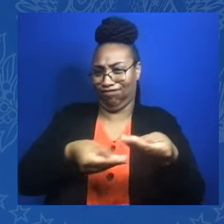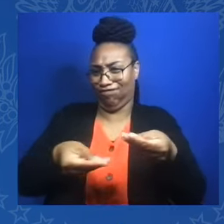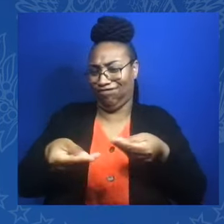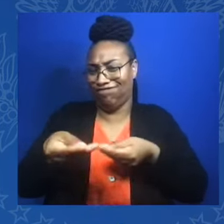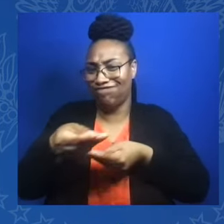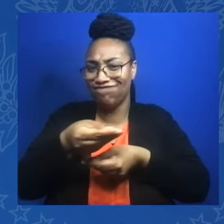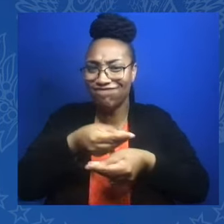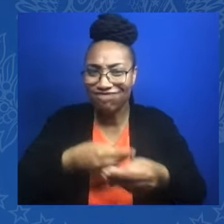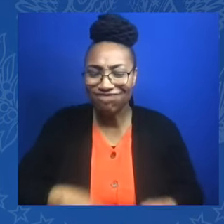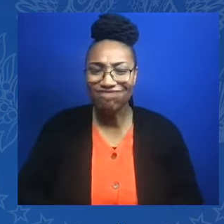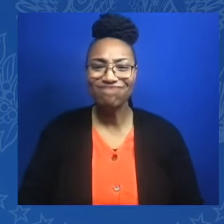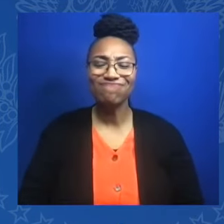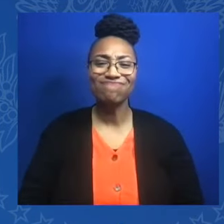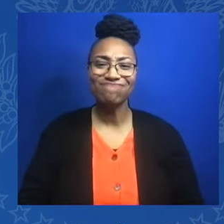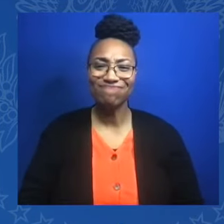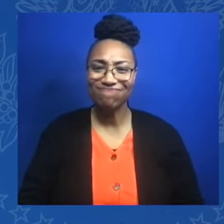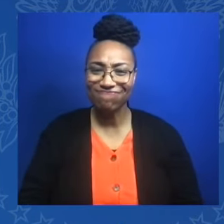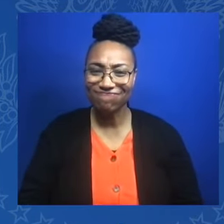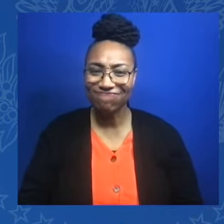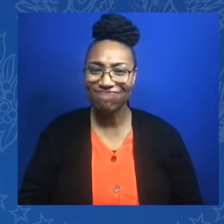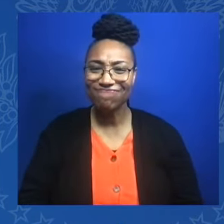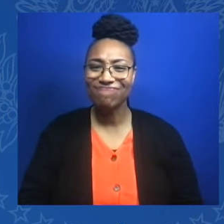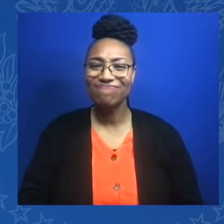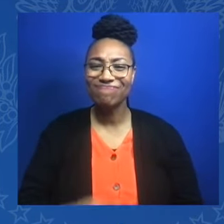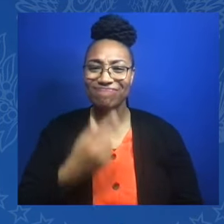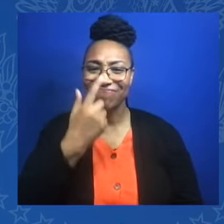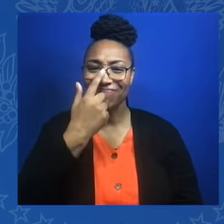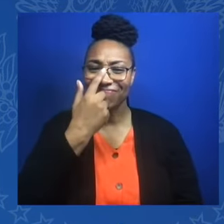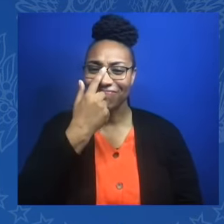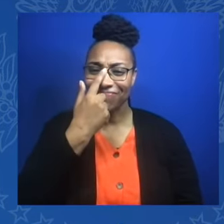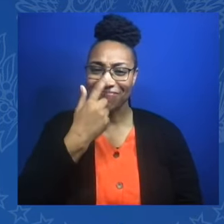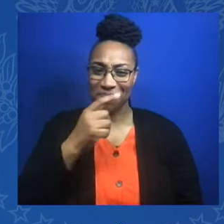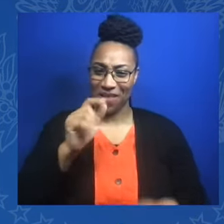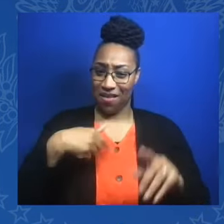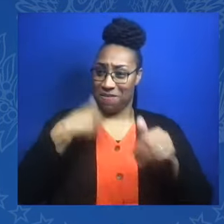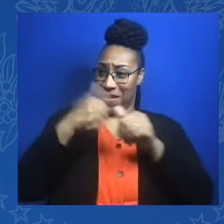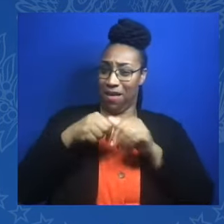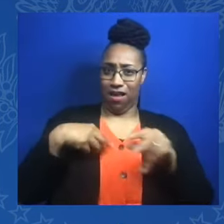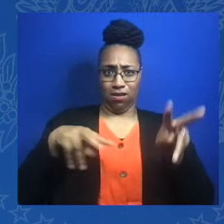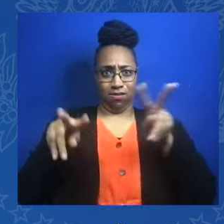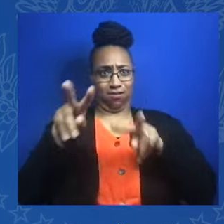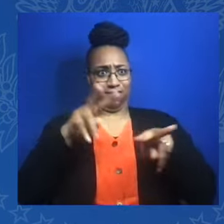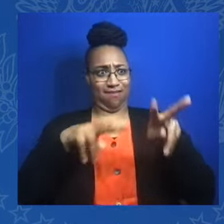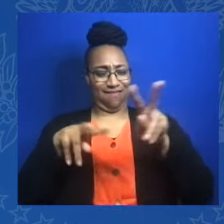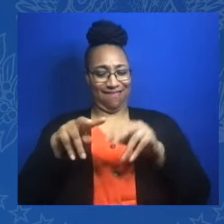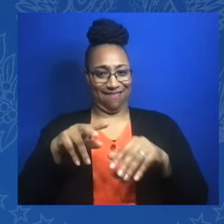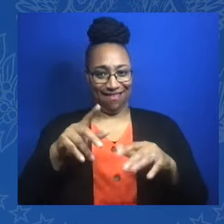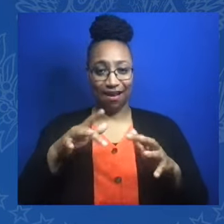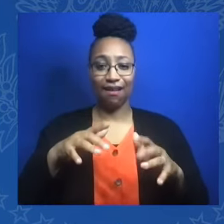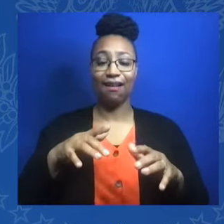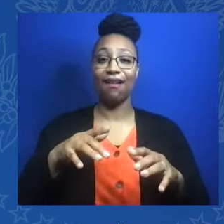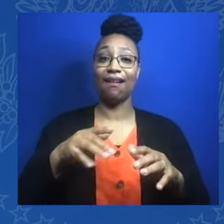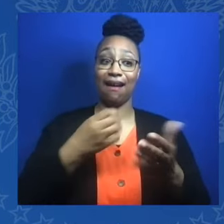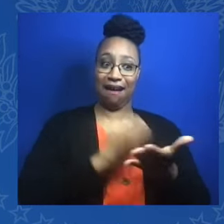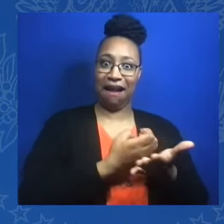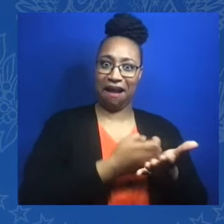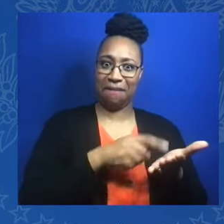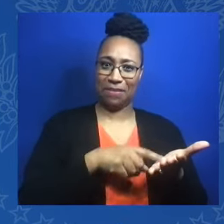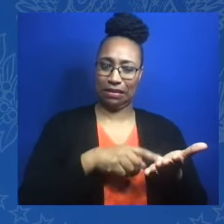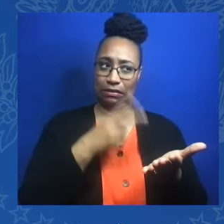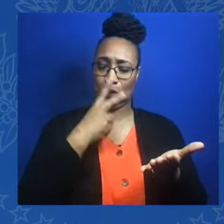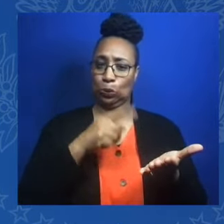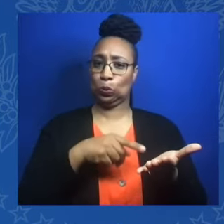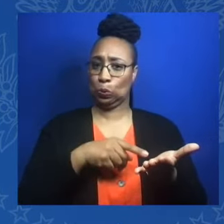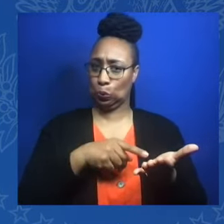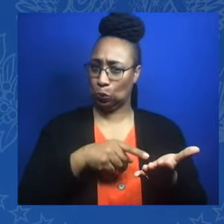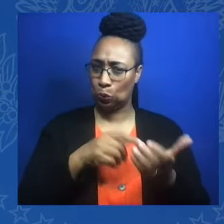Since becoming president, I've been laser focused on rebuilding the U.S. economy from the bottom up and the middle out.